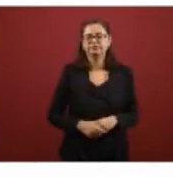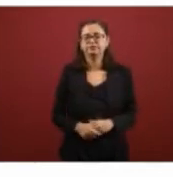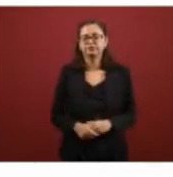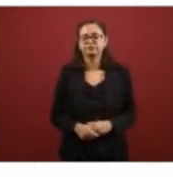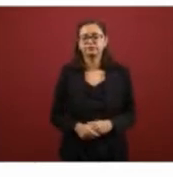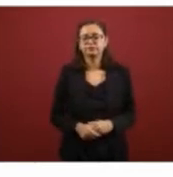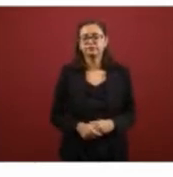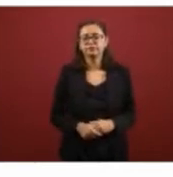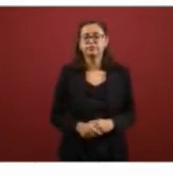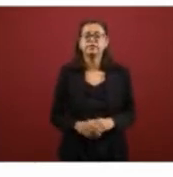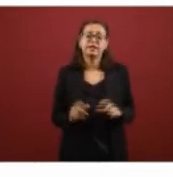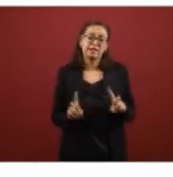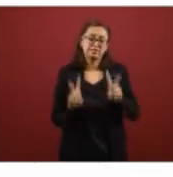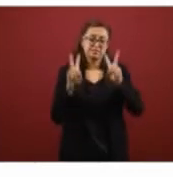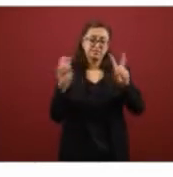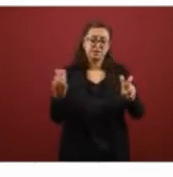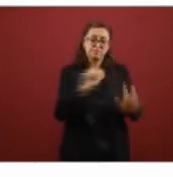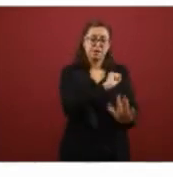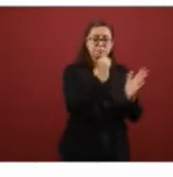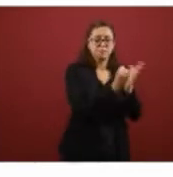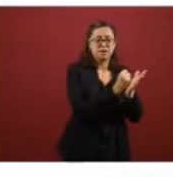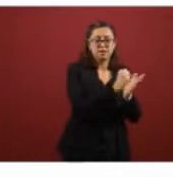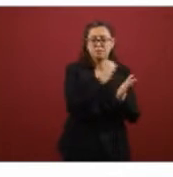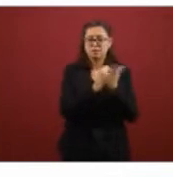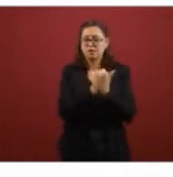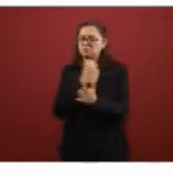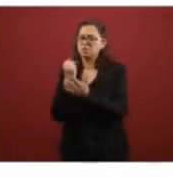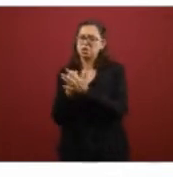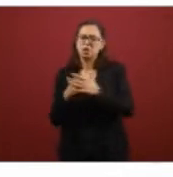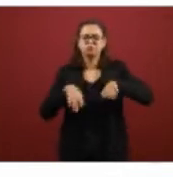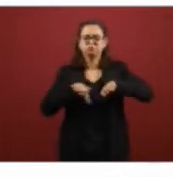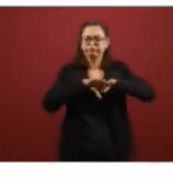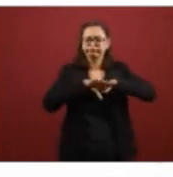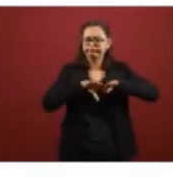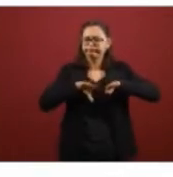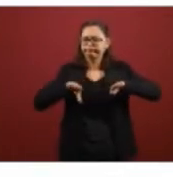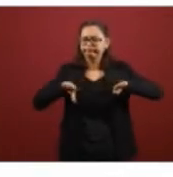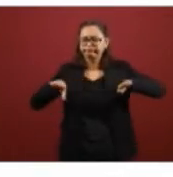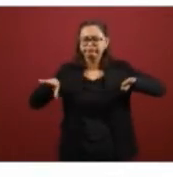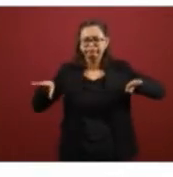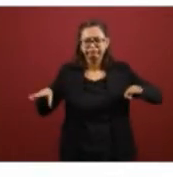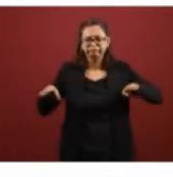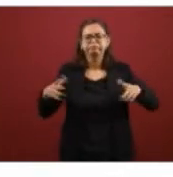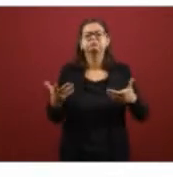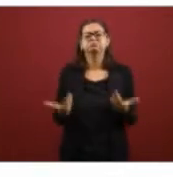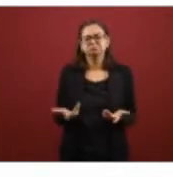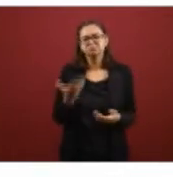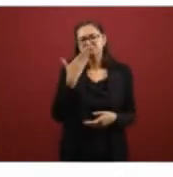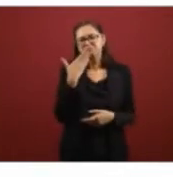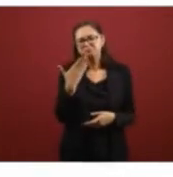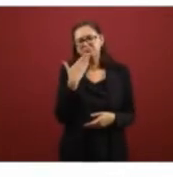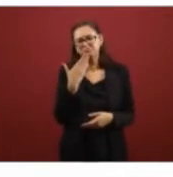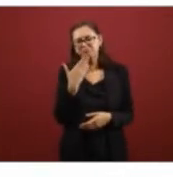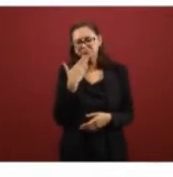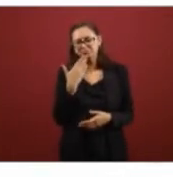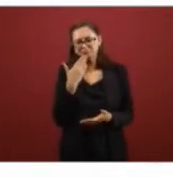19.19. That's where it has to do with brands. They've noticed the ones that